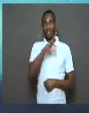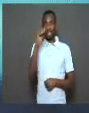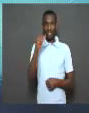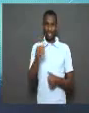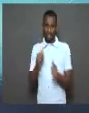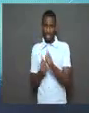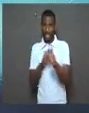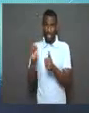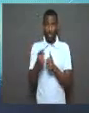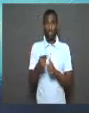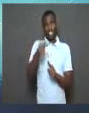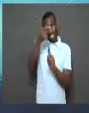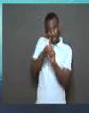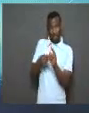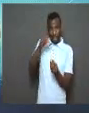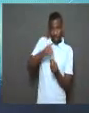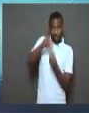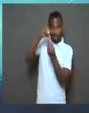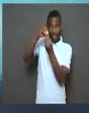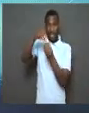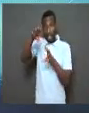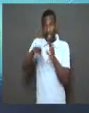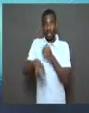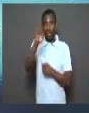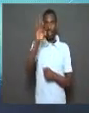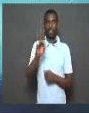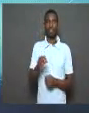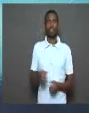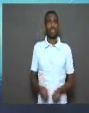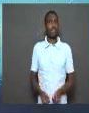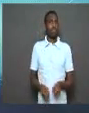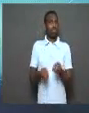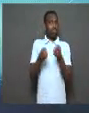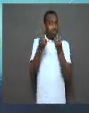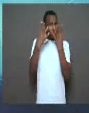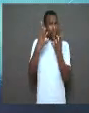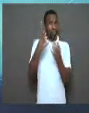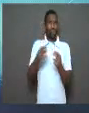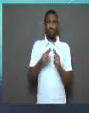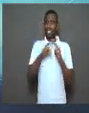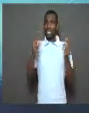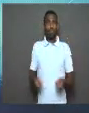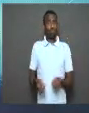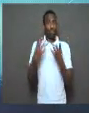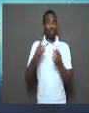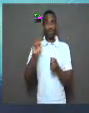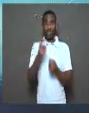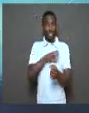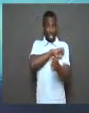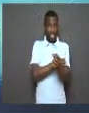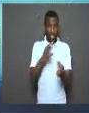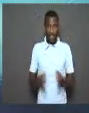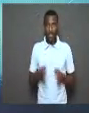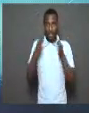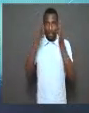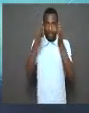in temperature, a greater amount of energy must be transferred by